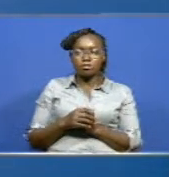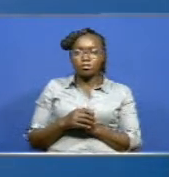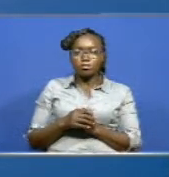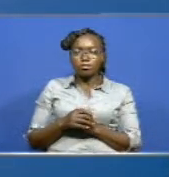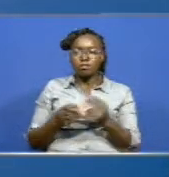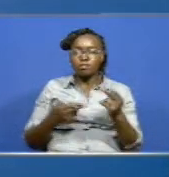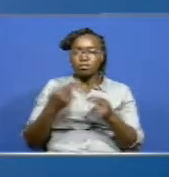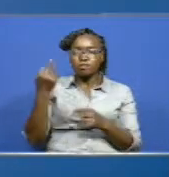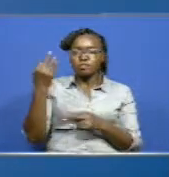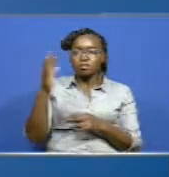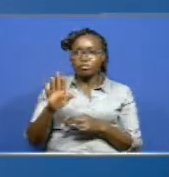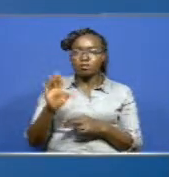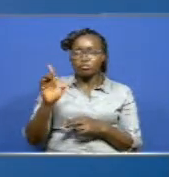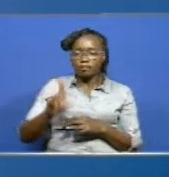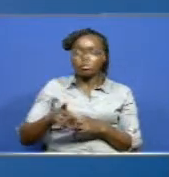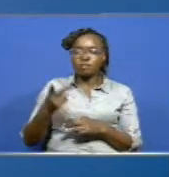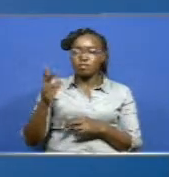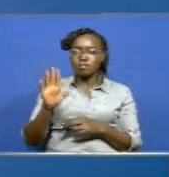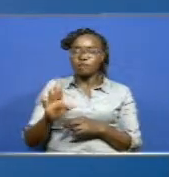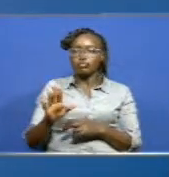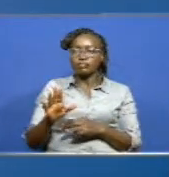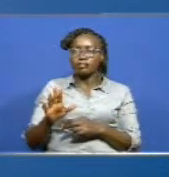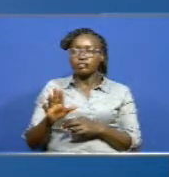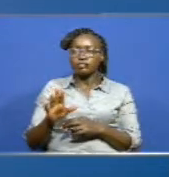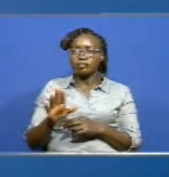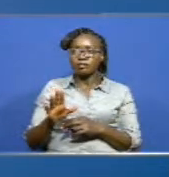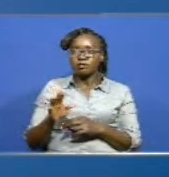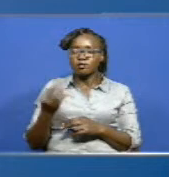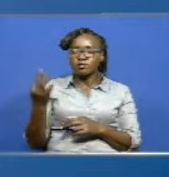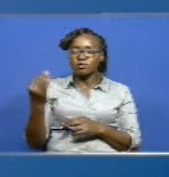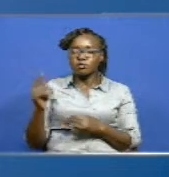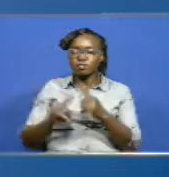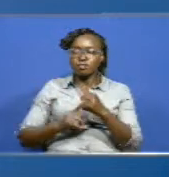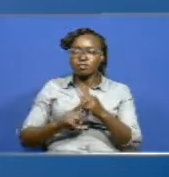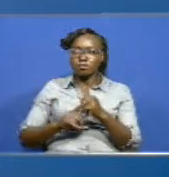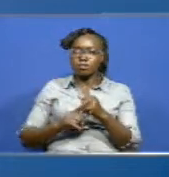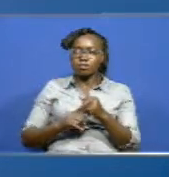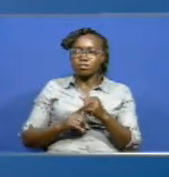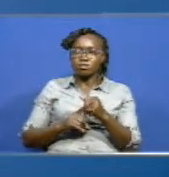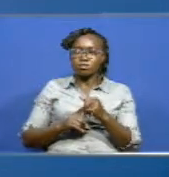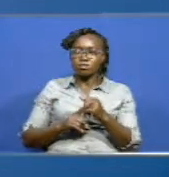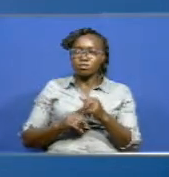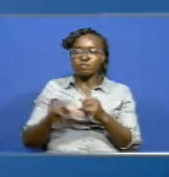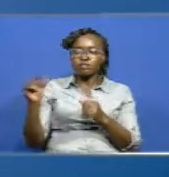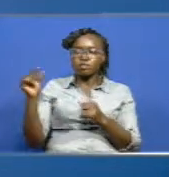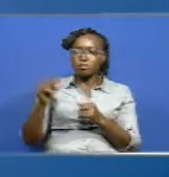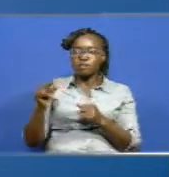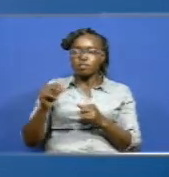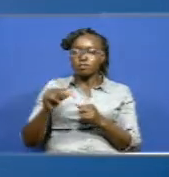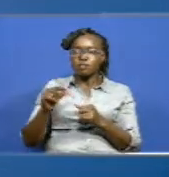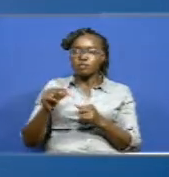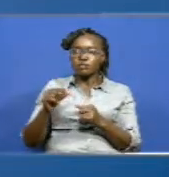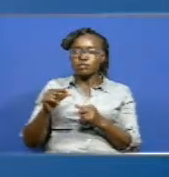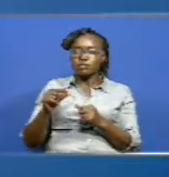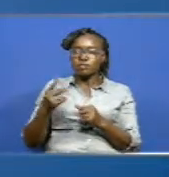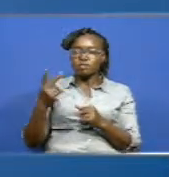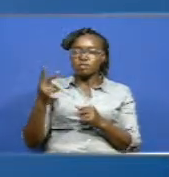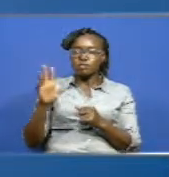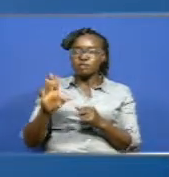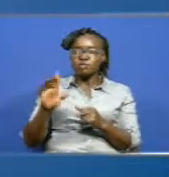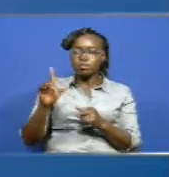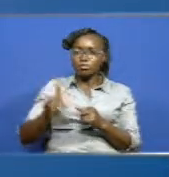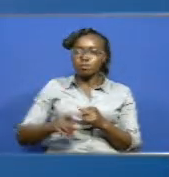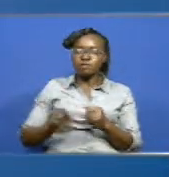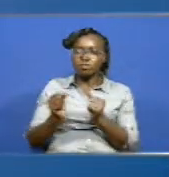of 35, lows of 25 in Mandera. Highs of 36, lows of 25 in Garissa and the capital city Nairobi. Highs of 25